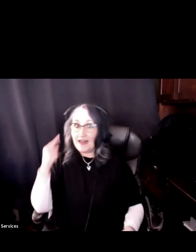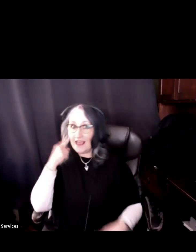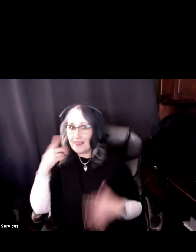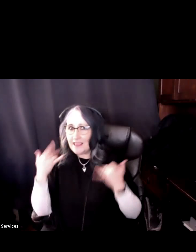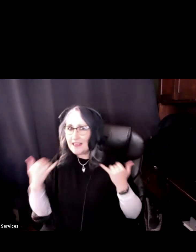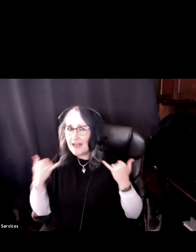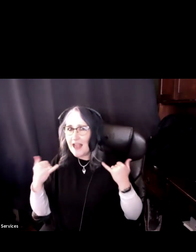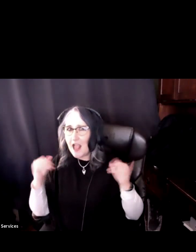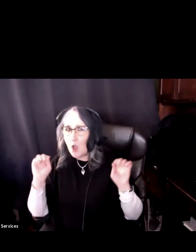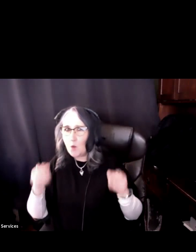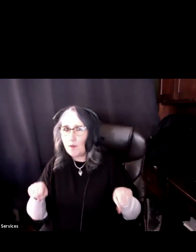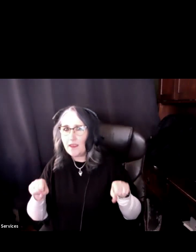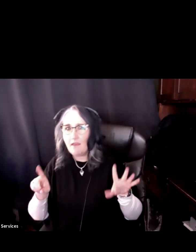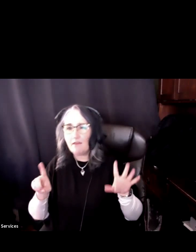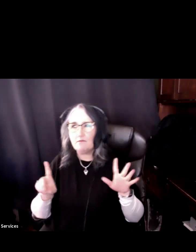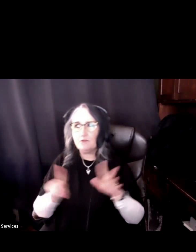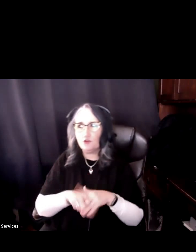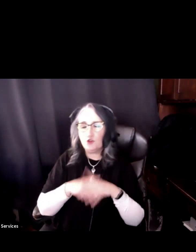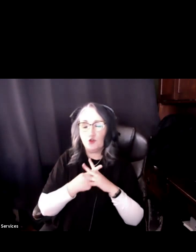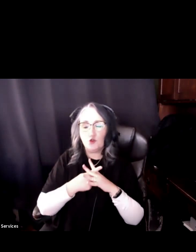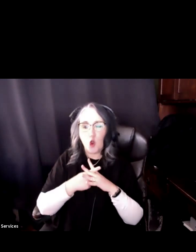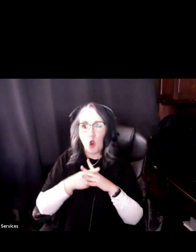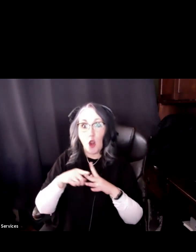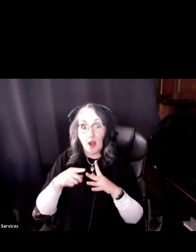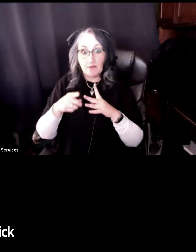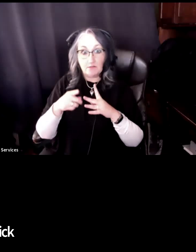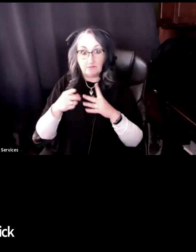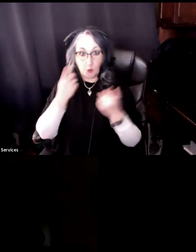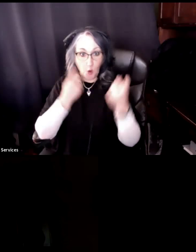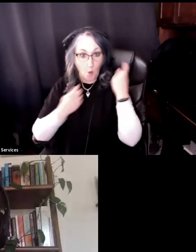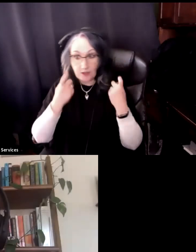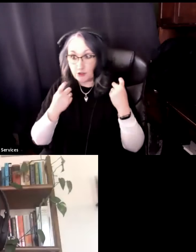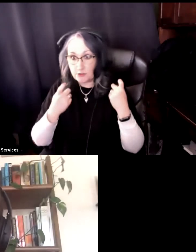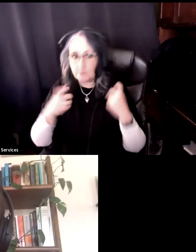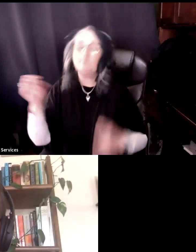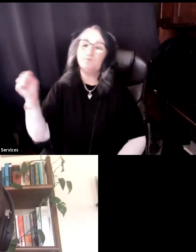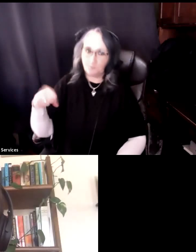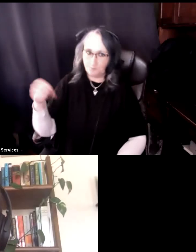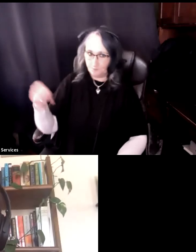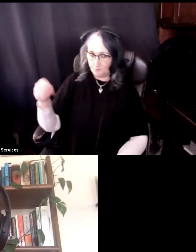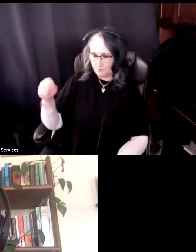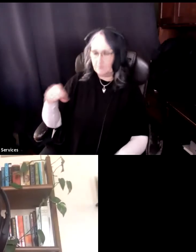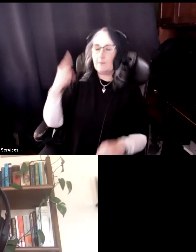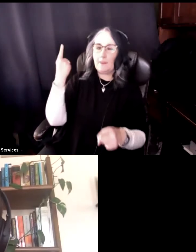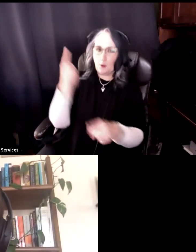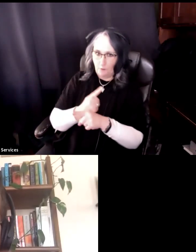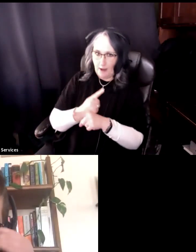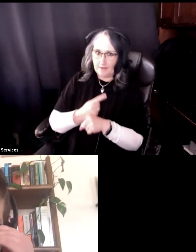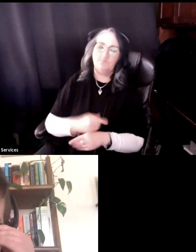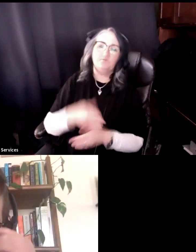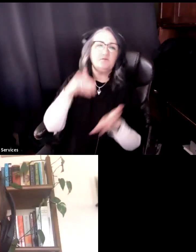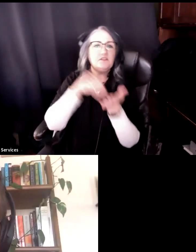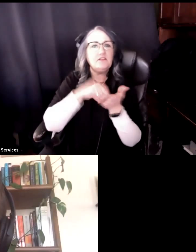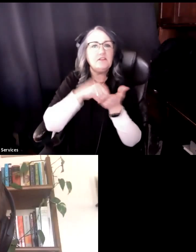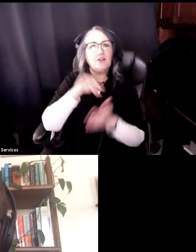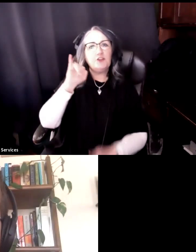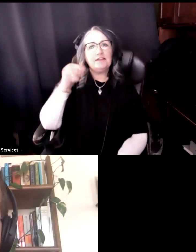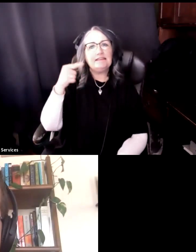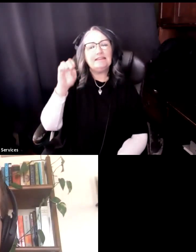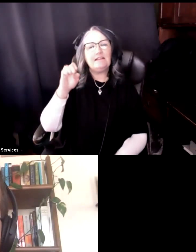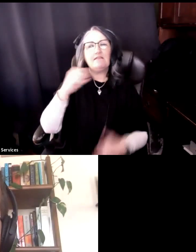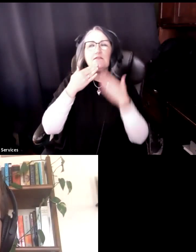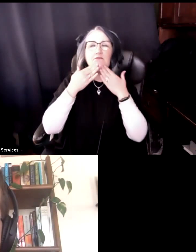will start taking questions. Yes, that is correct. Dr. Ige, thank you so much for that